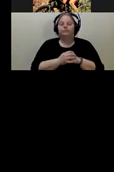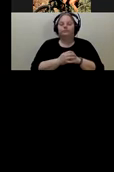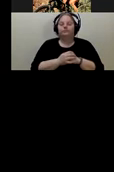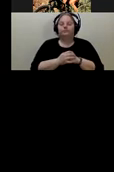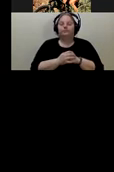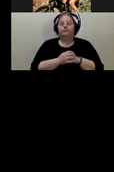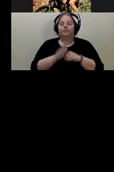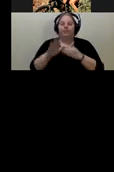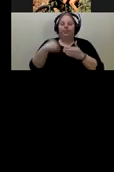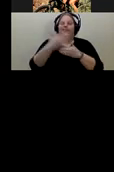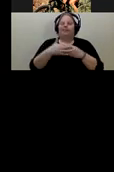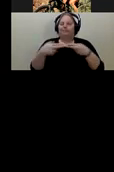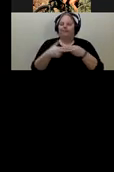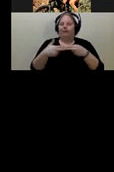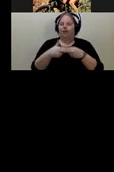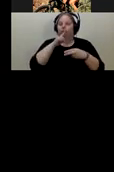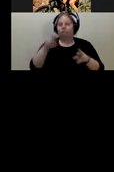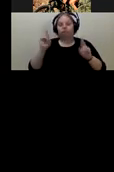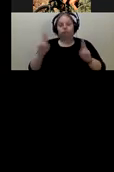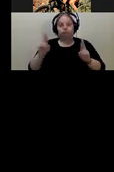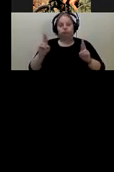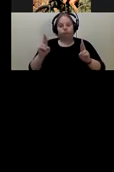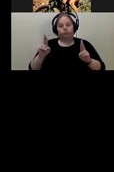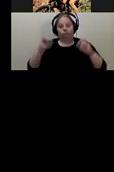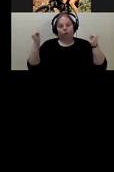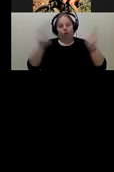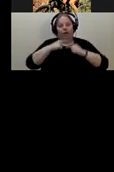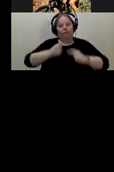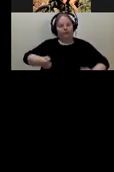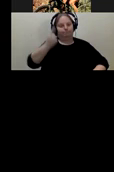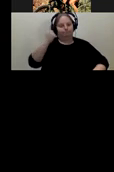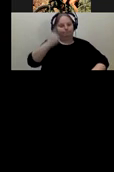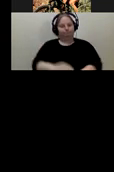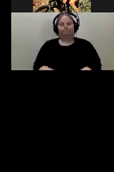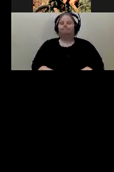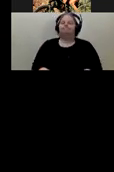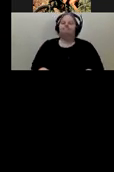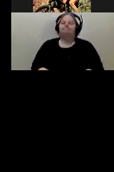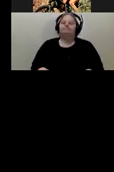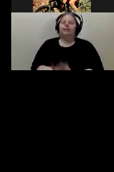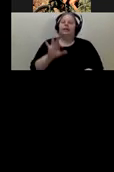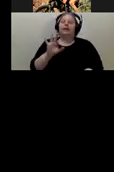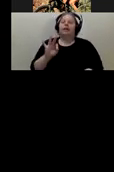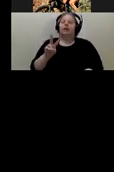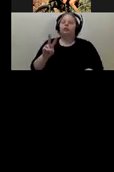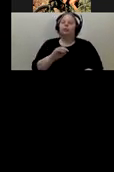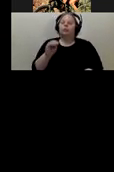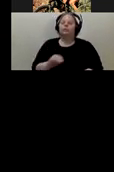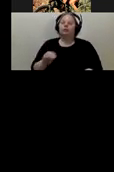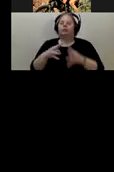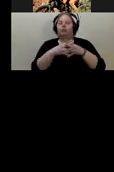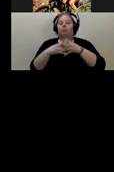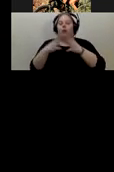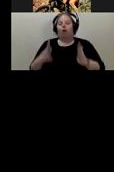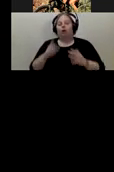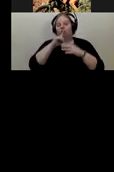at the next slide, which hopefully will be telling for all of us. 92% of Americans, and this was a very